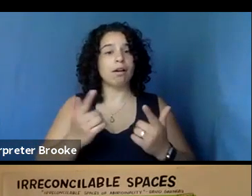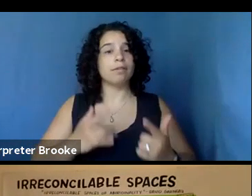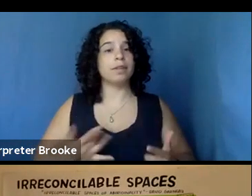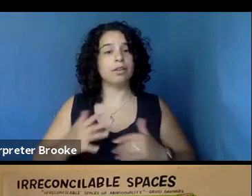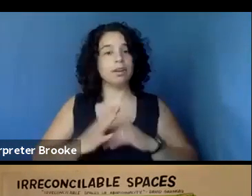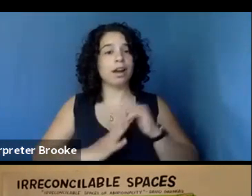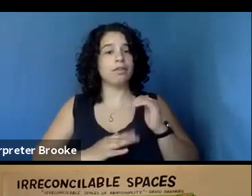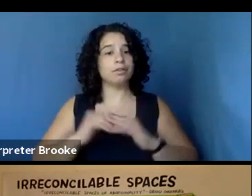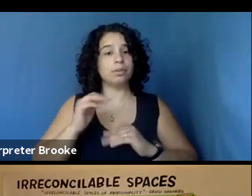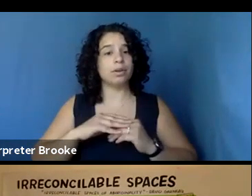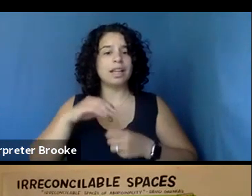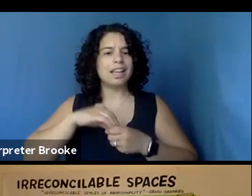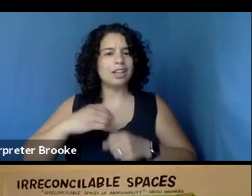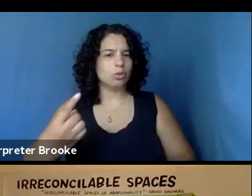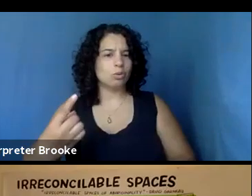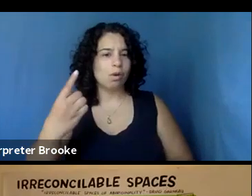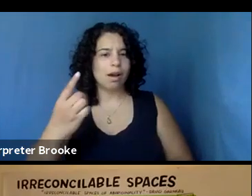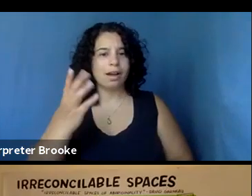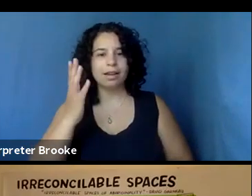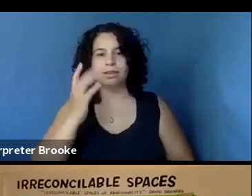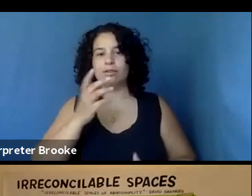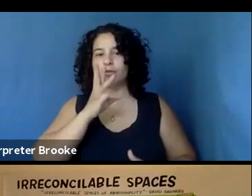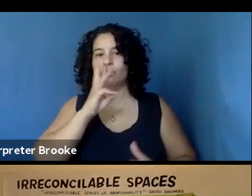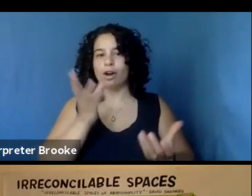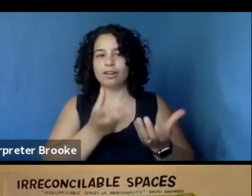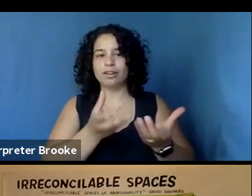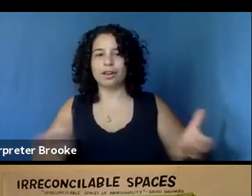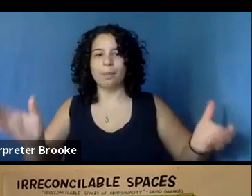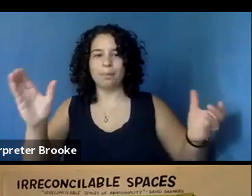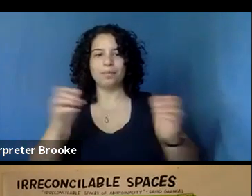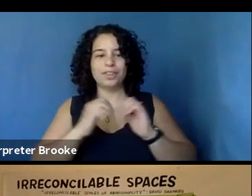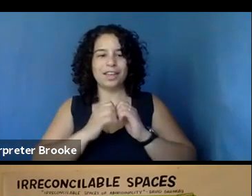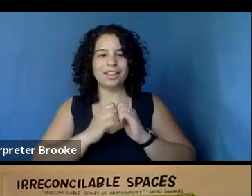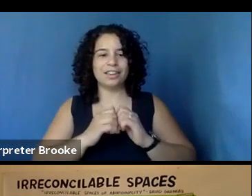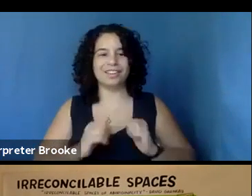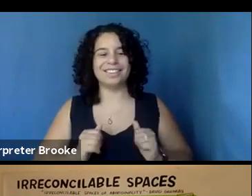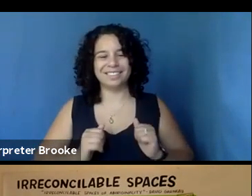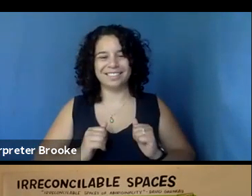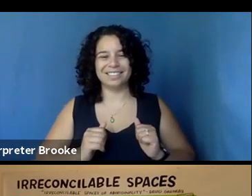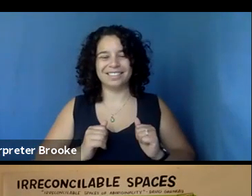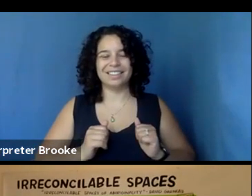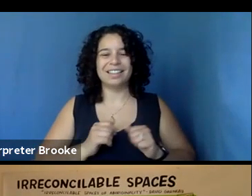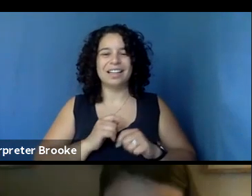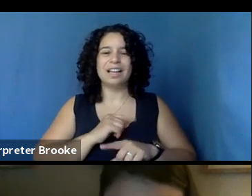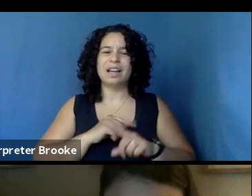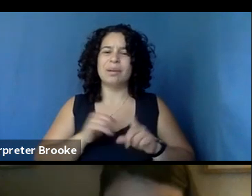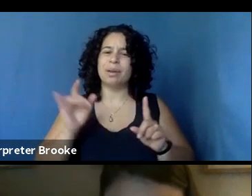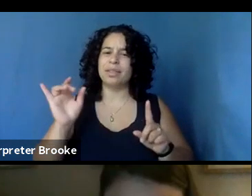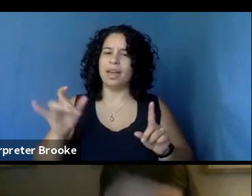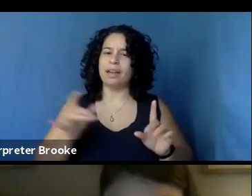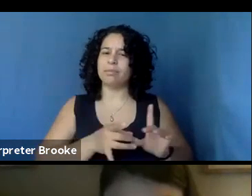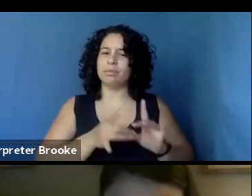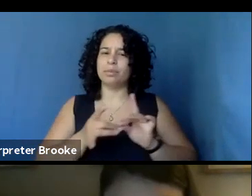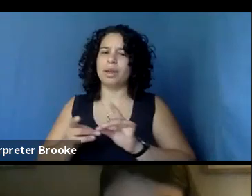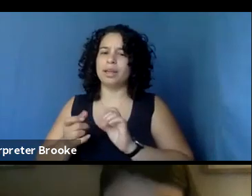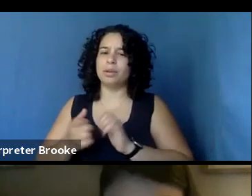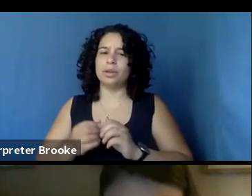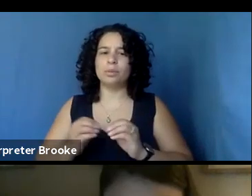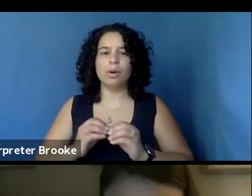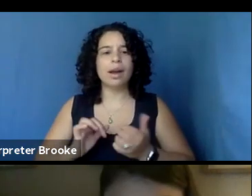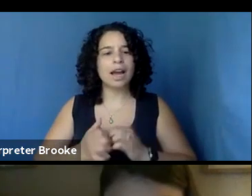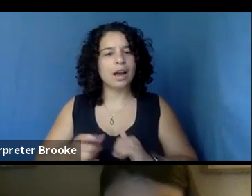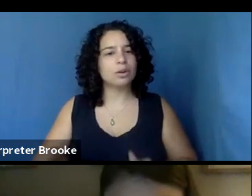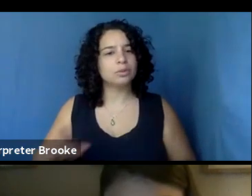tub. And it really relates more to like the feeling state that